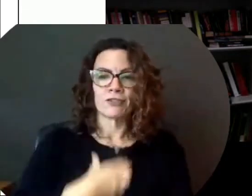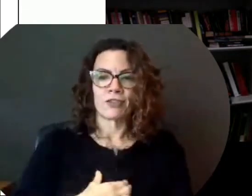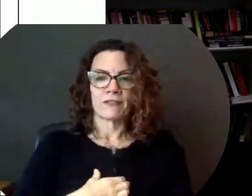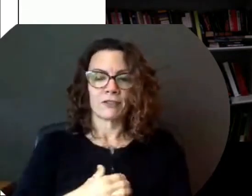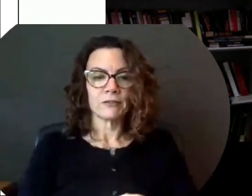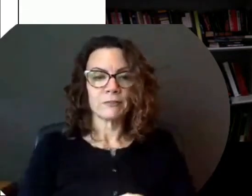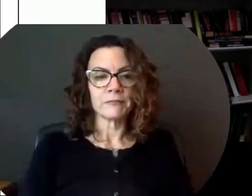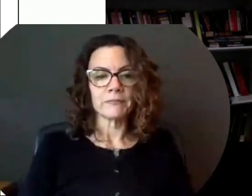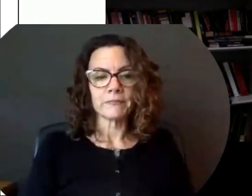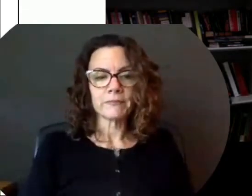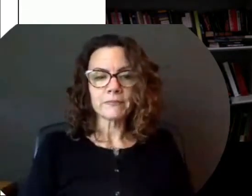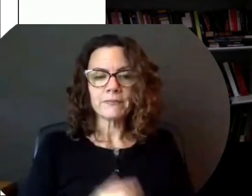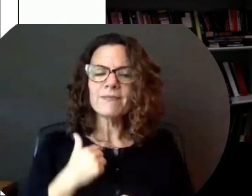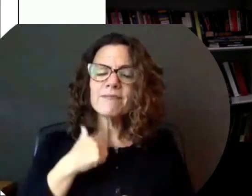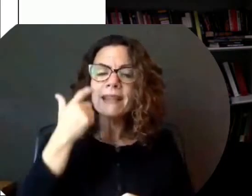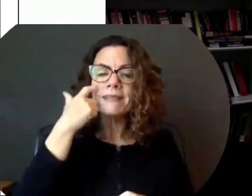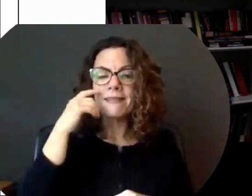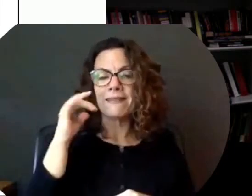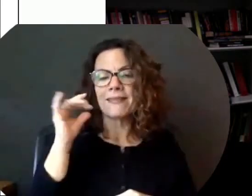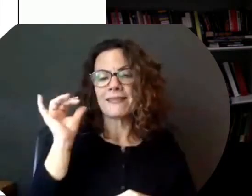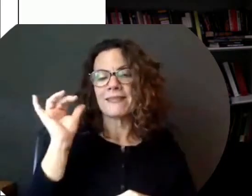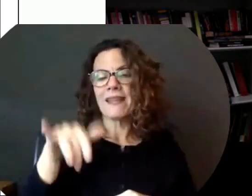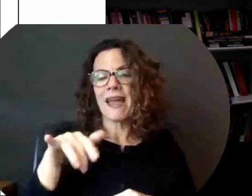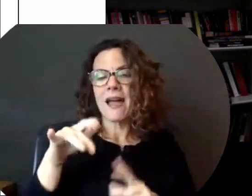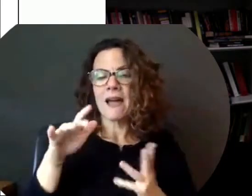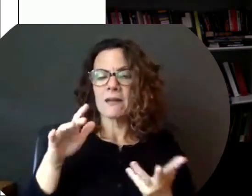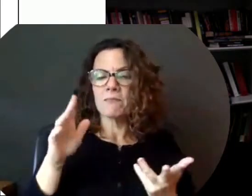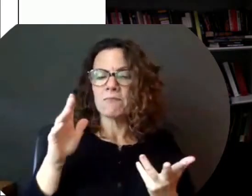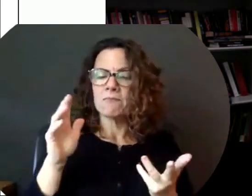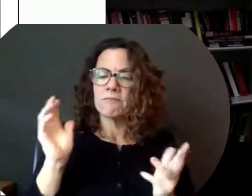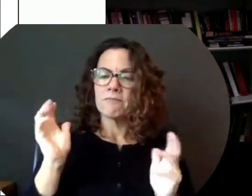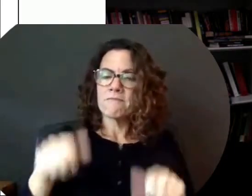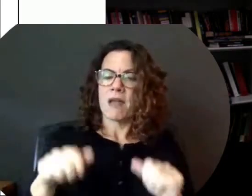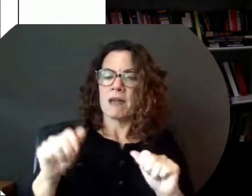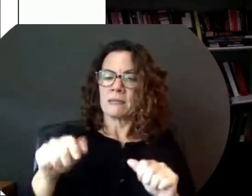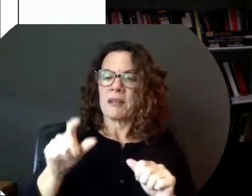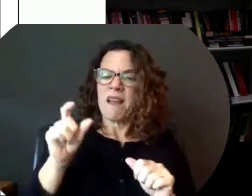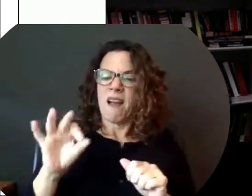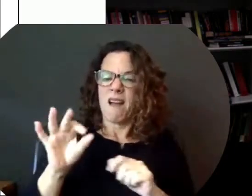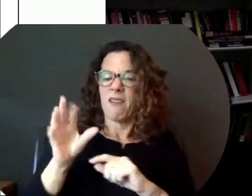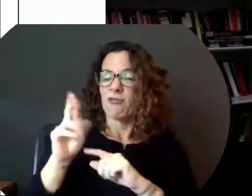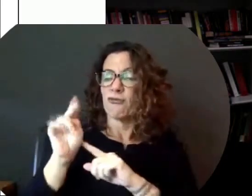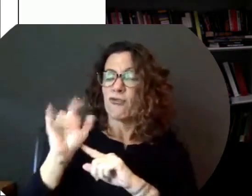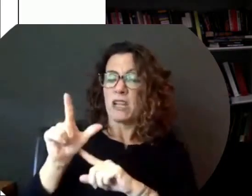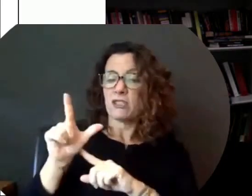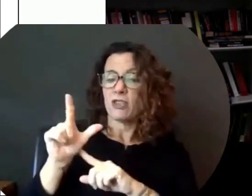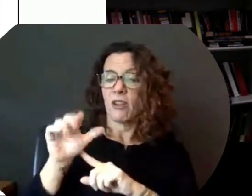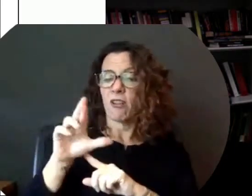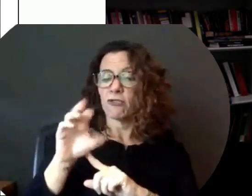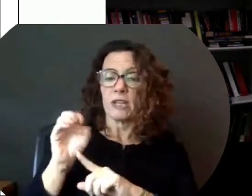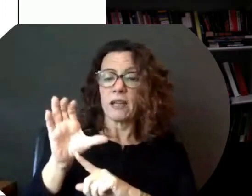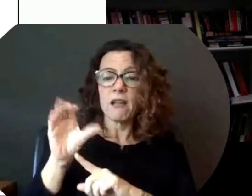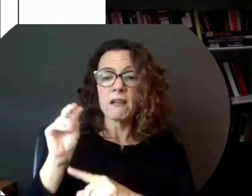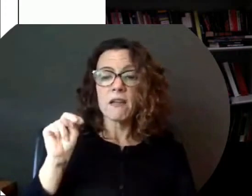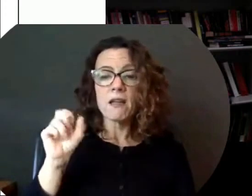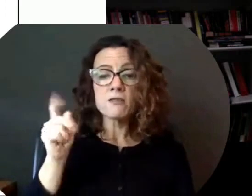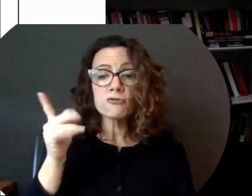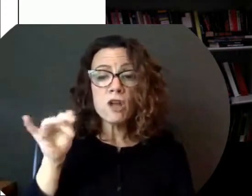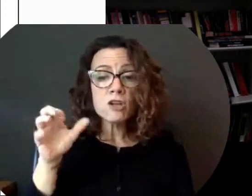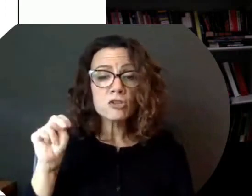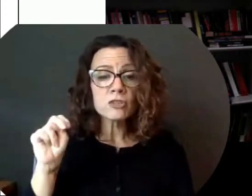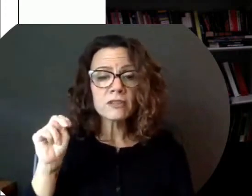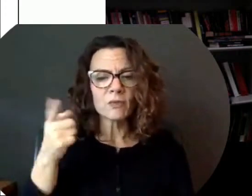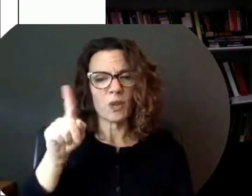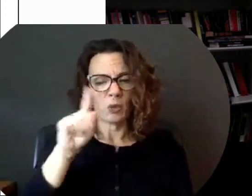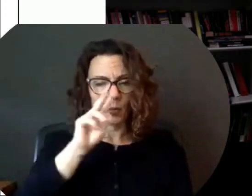radical reconstruction, when you get to the chain gang and Jim Crow enclosure, that's also a moment in which, especially for